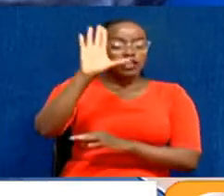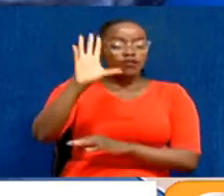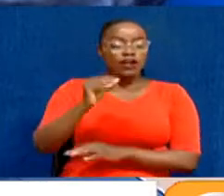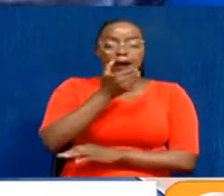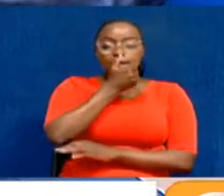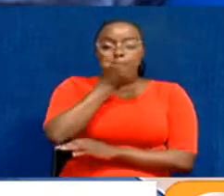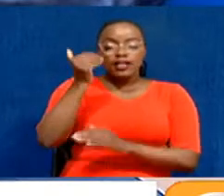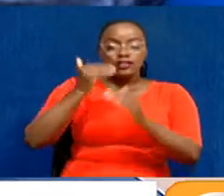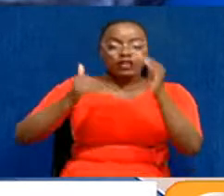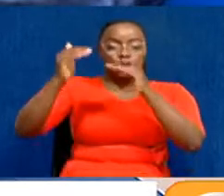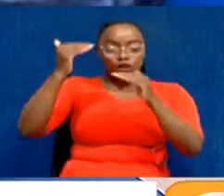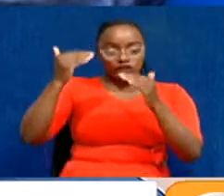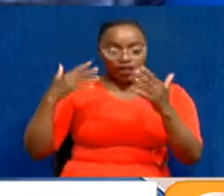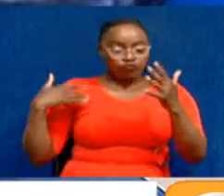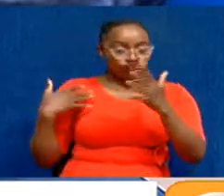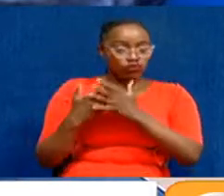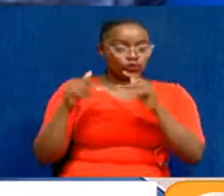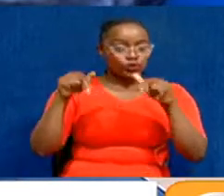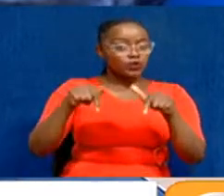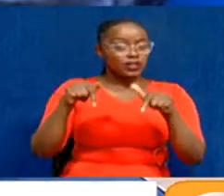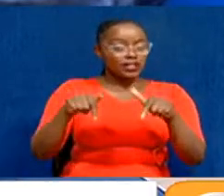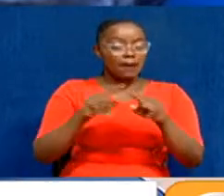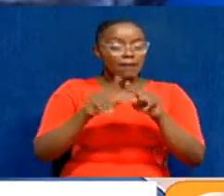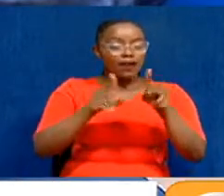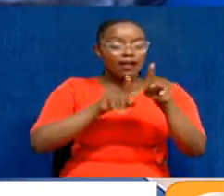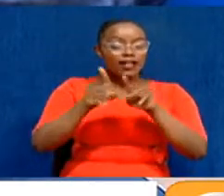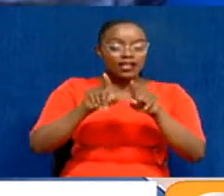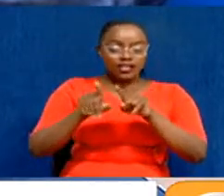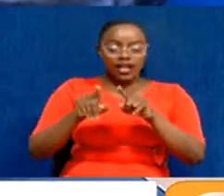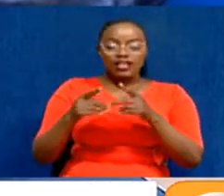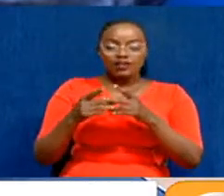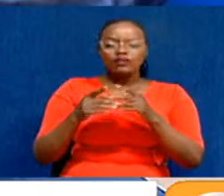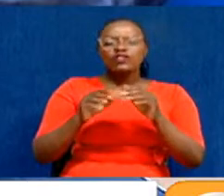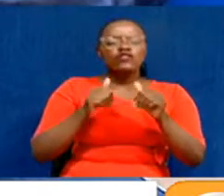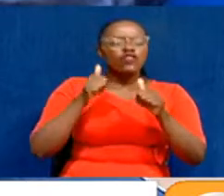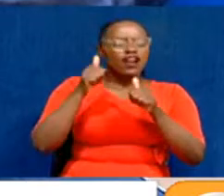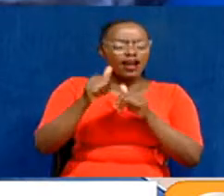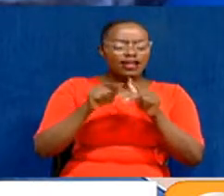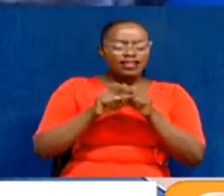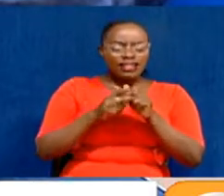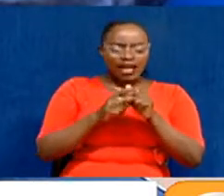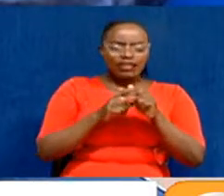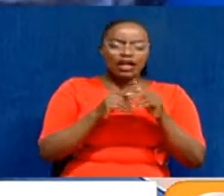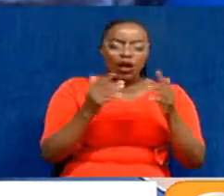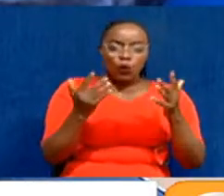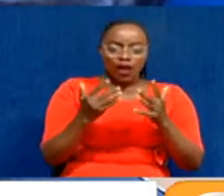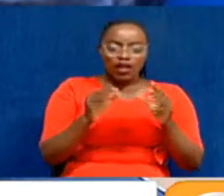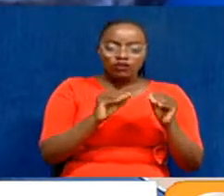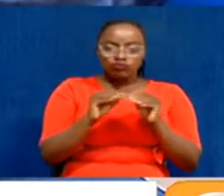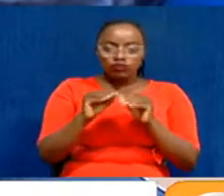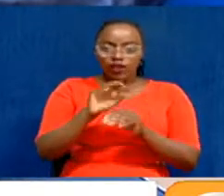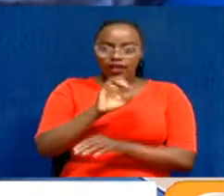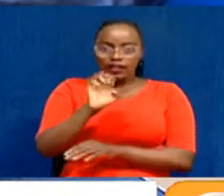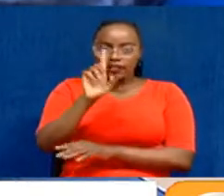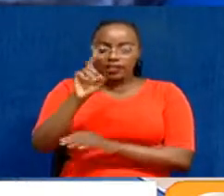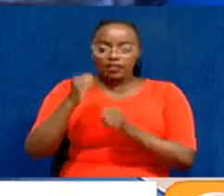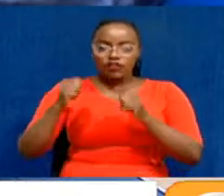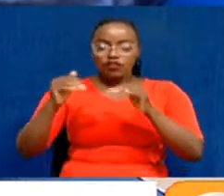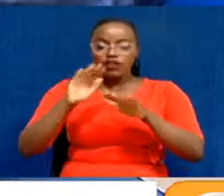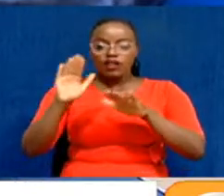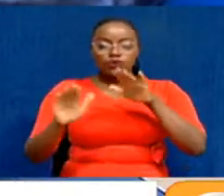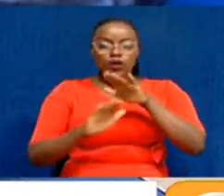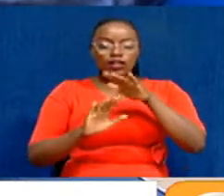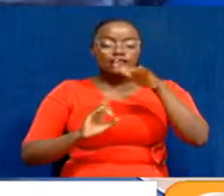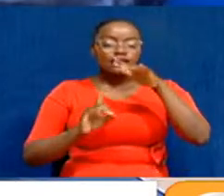best university in the day. But a journey of 1,000 miles saw Mwai Kibaki move from an executive officer to an